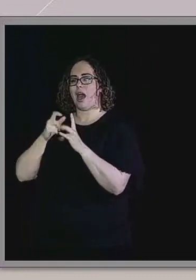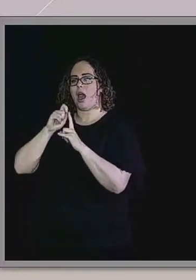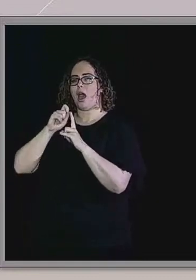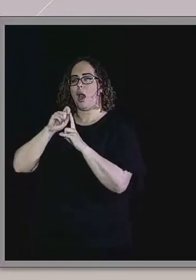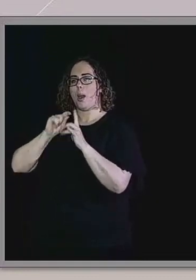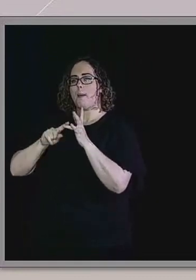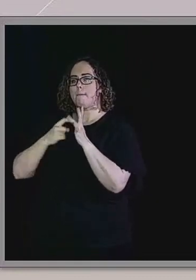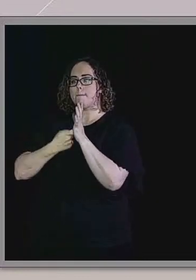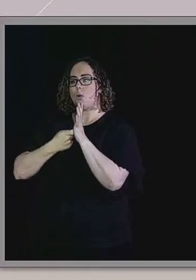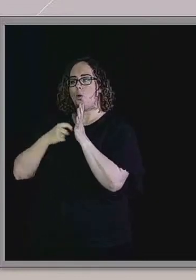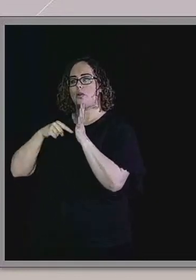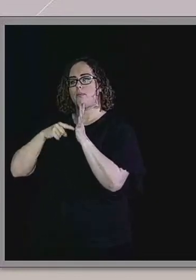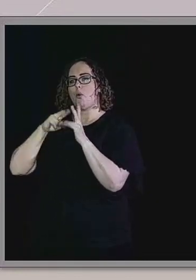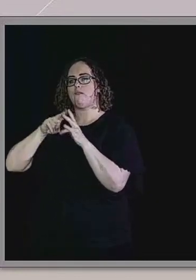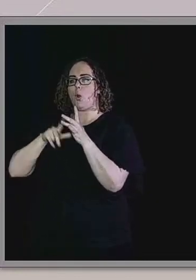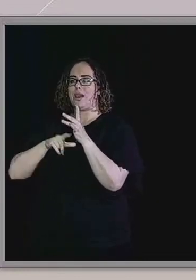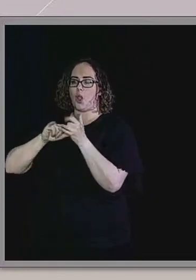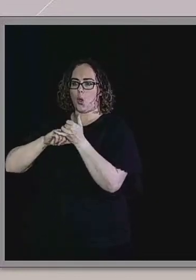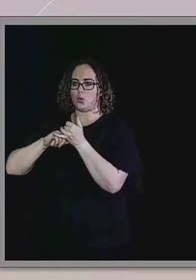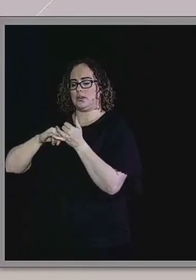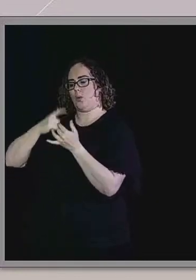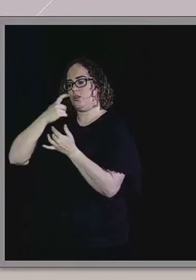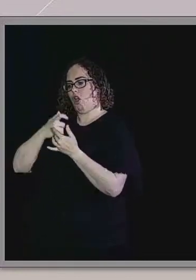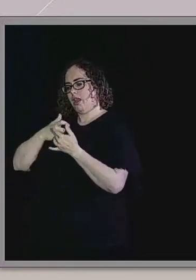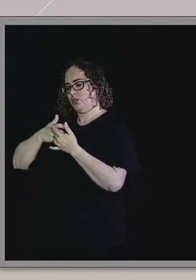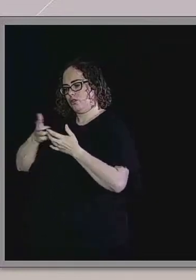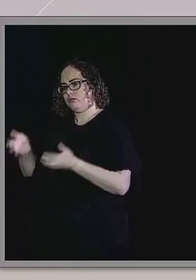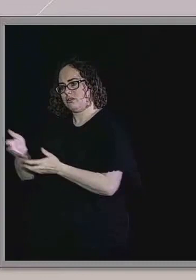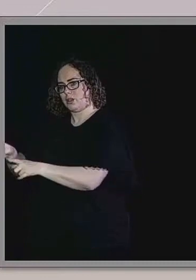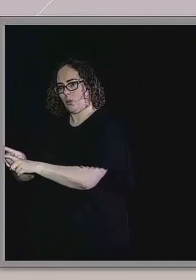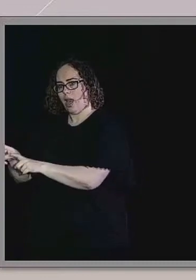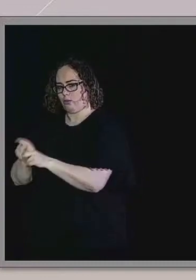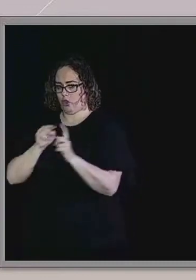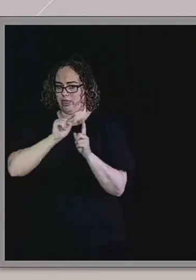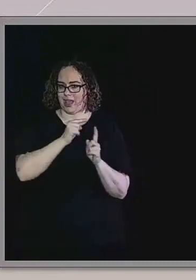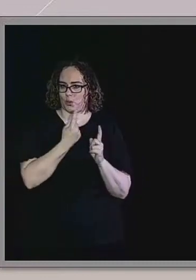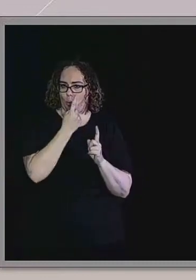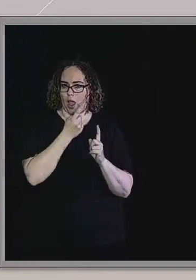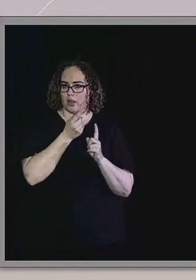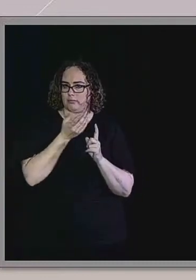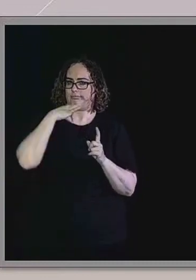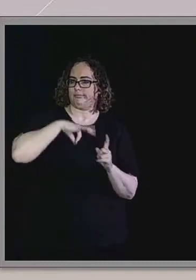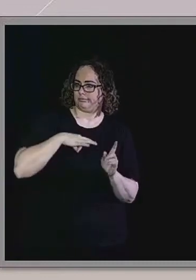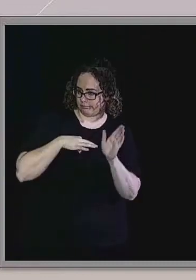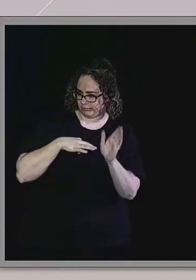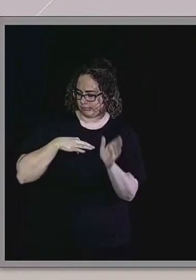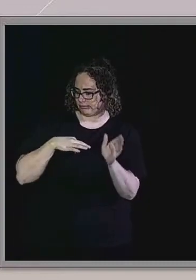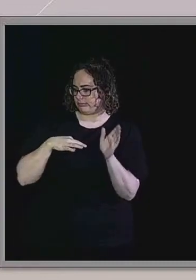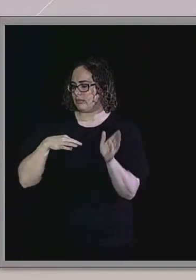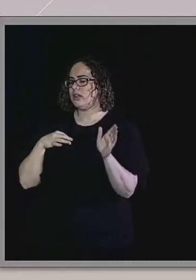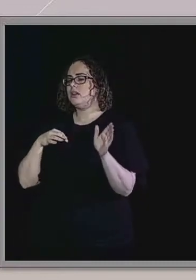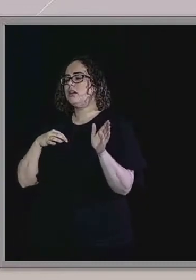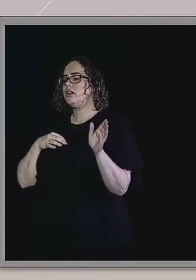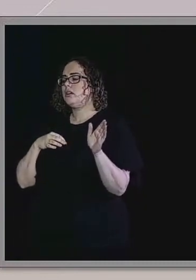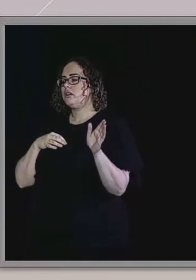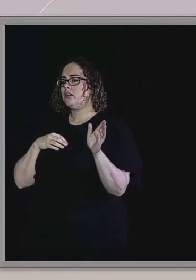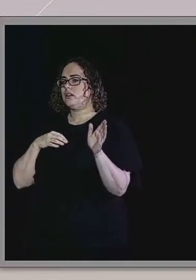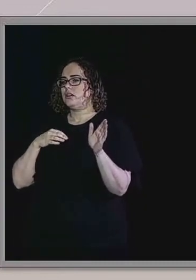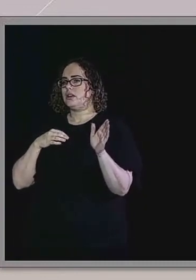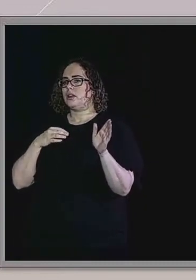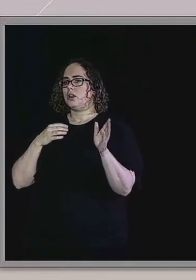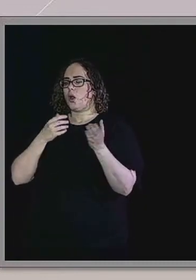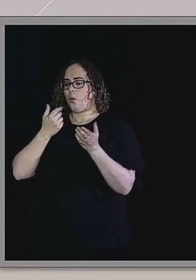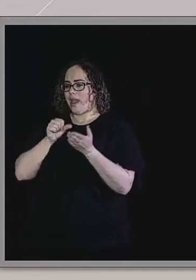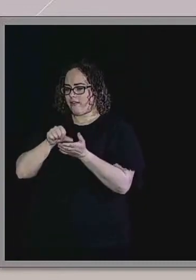as we move along, government has been really good to us as well. So they funded the old Victoria Hotel. They funded stage 2 as well with a